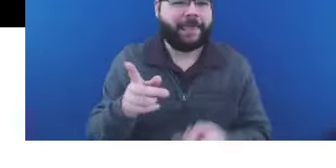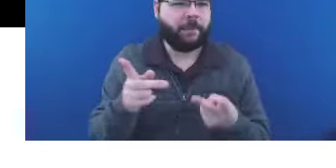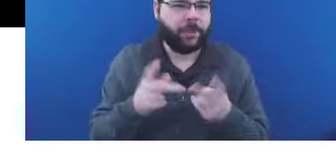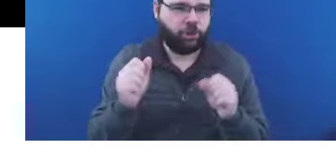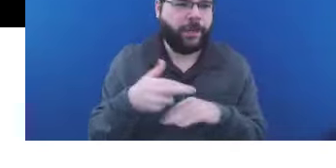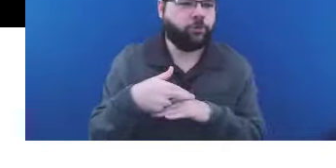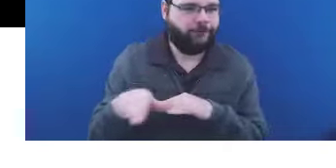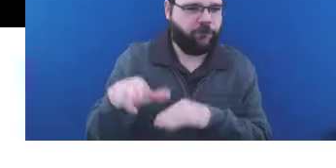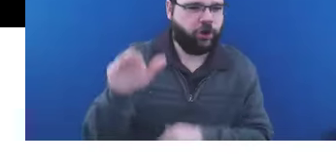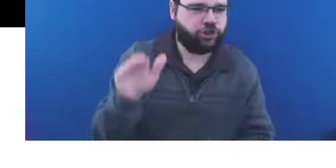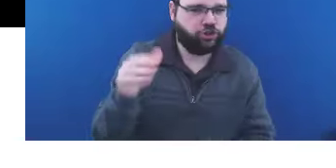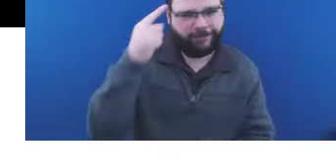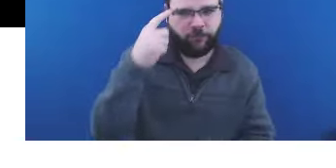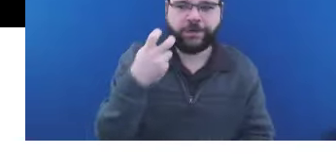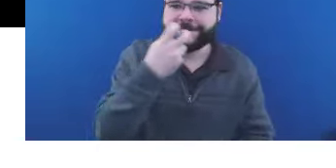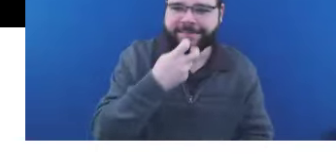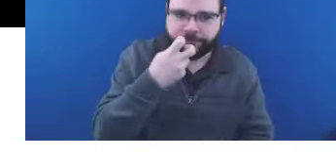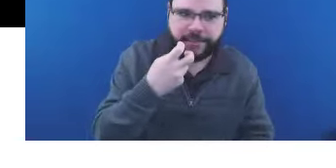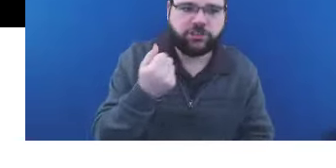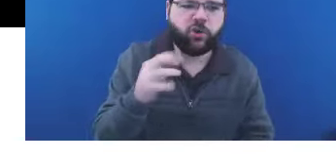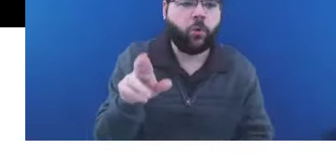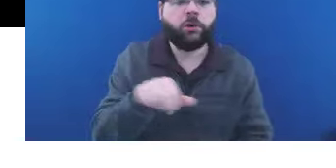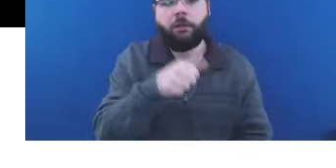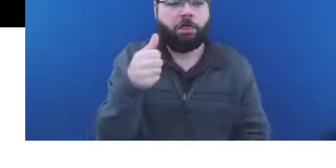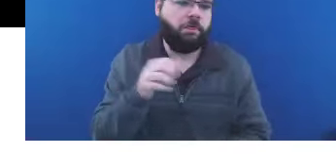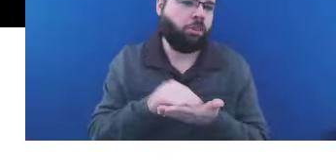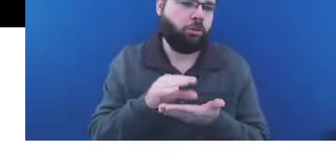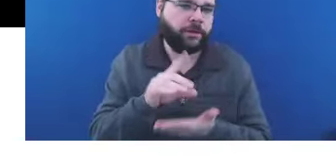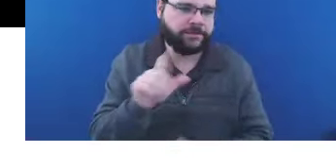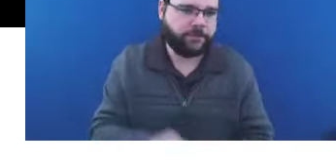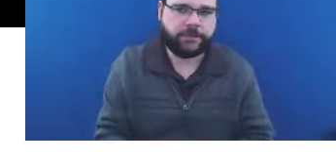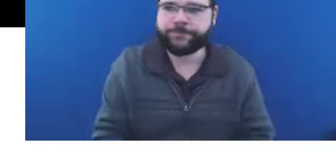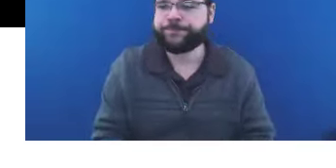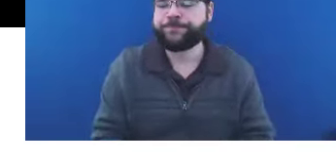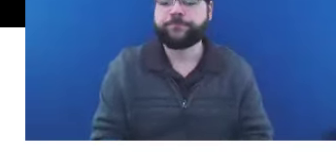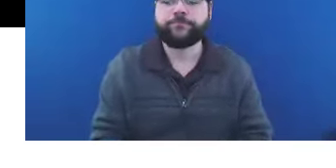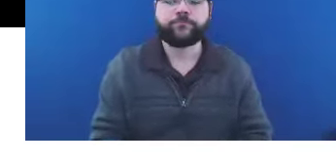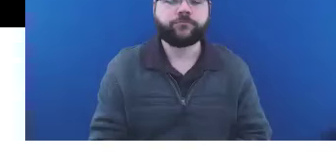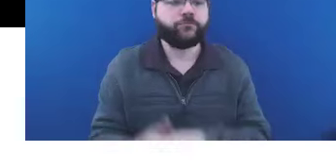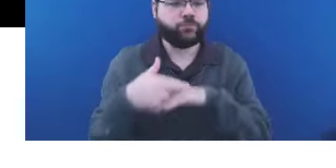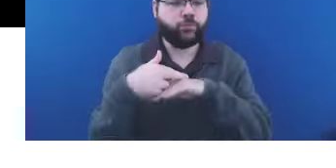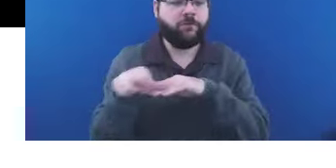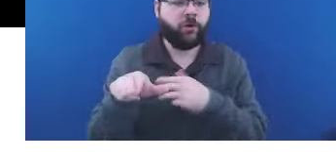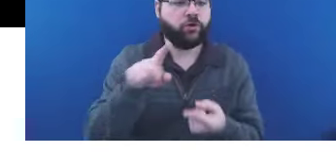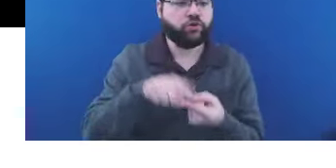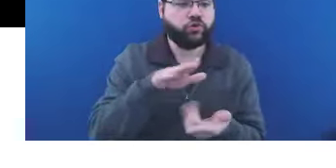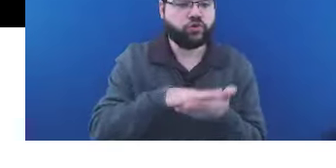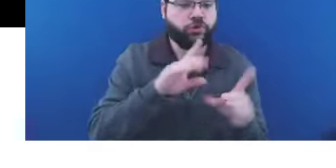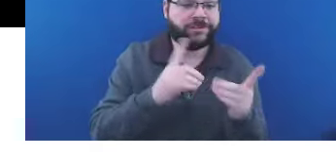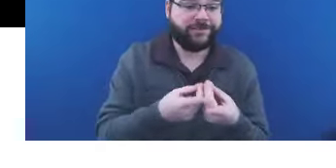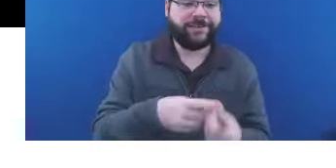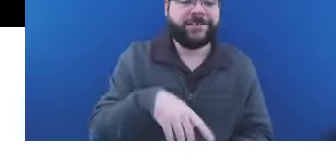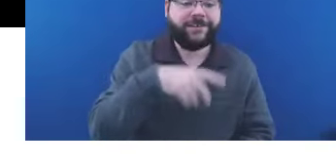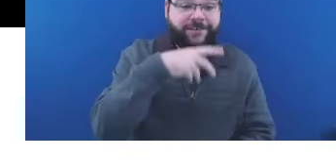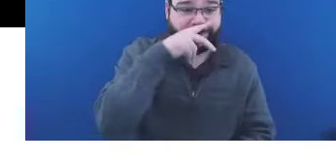children for speech or learning disabilities. Referrals to school districts are for children ages